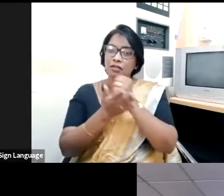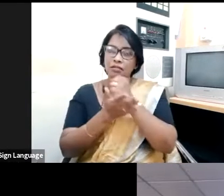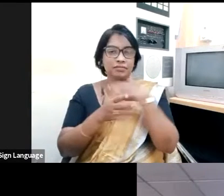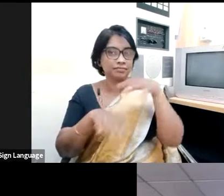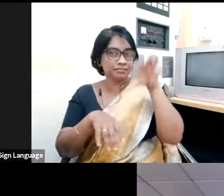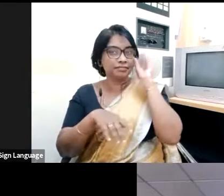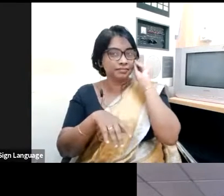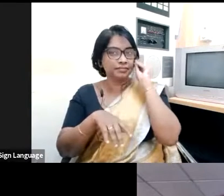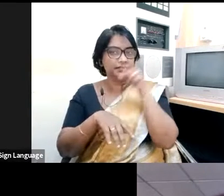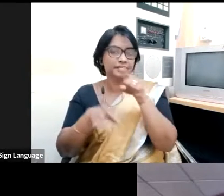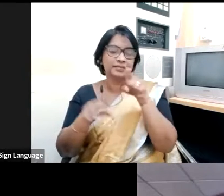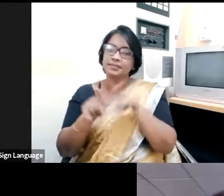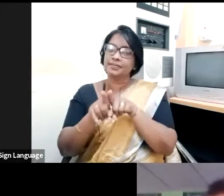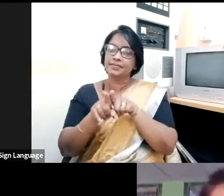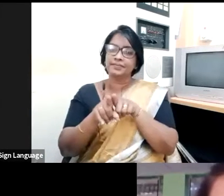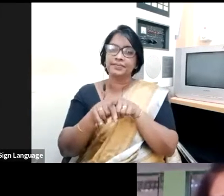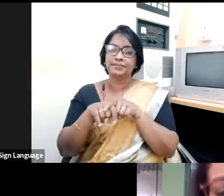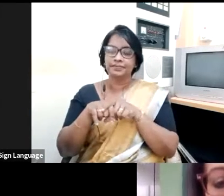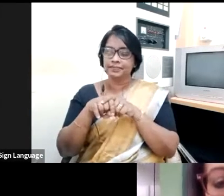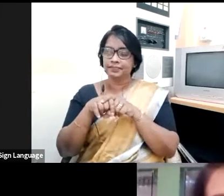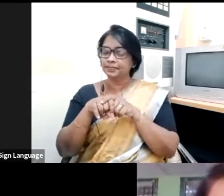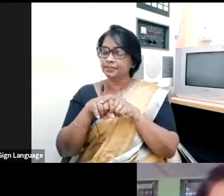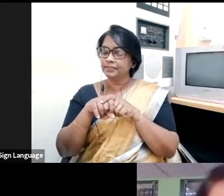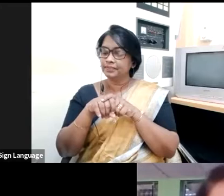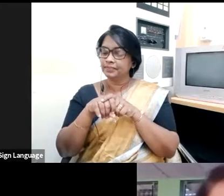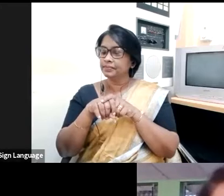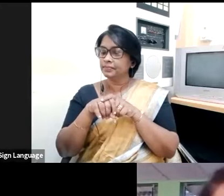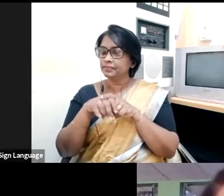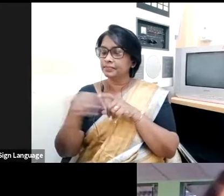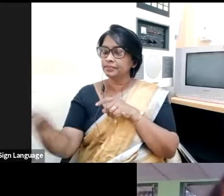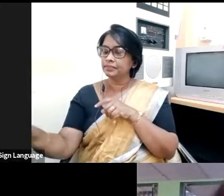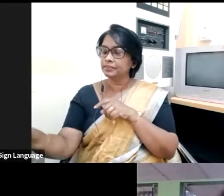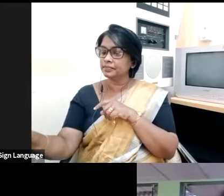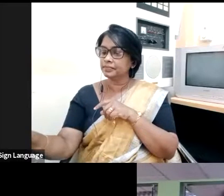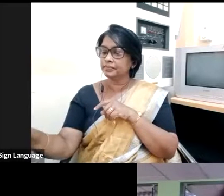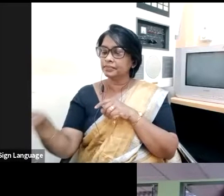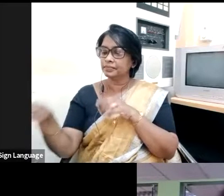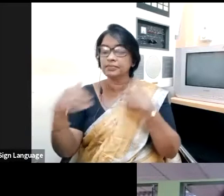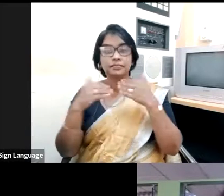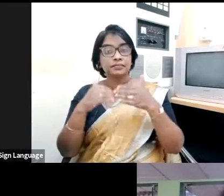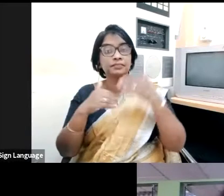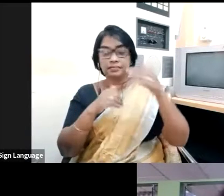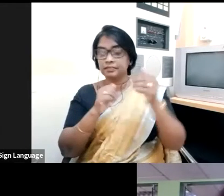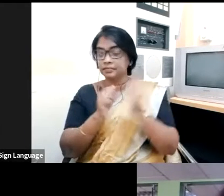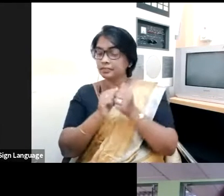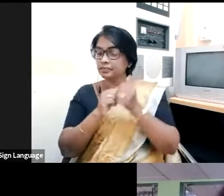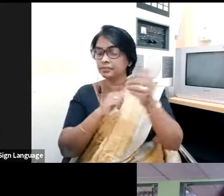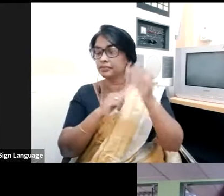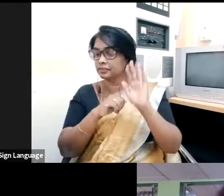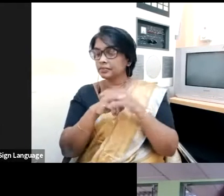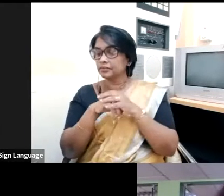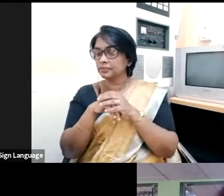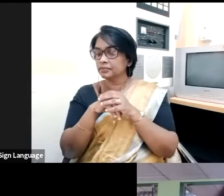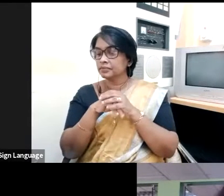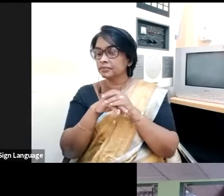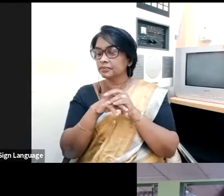crucial that we move forward in attacking this problem with